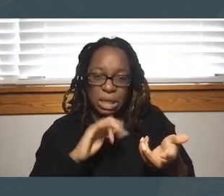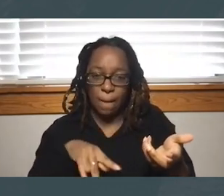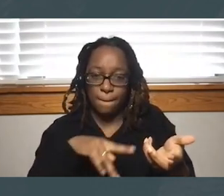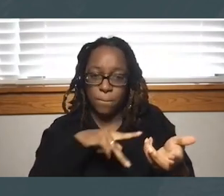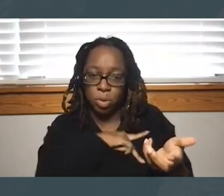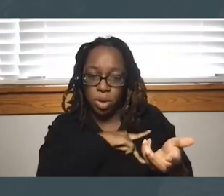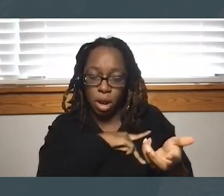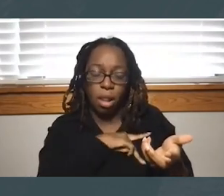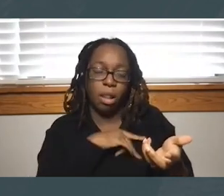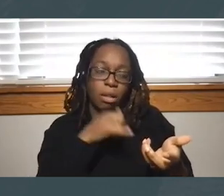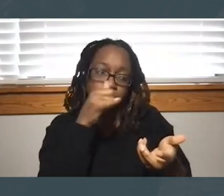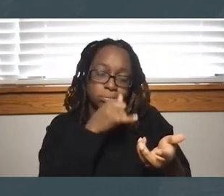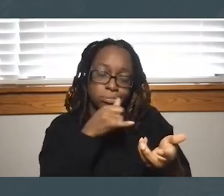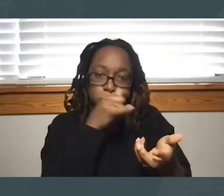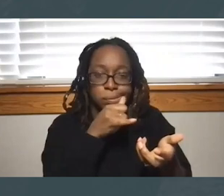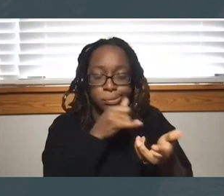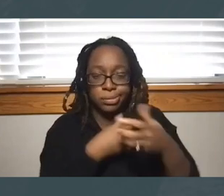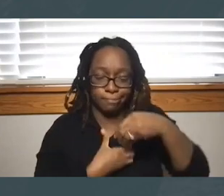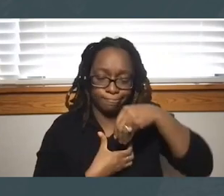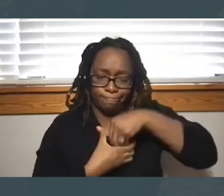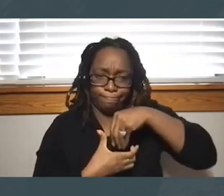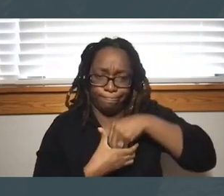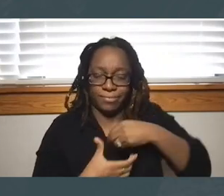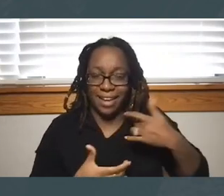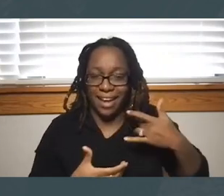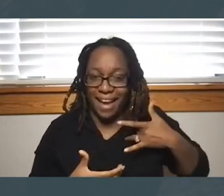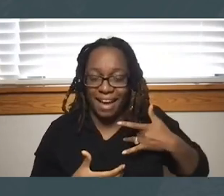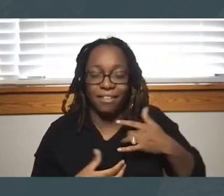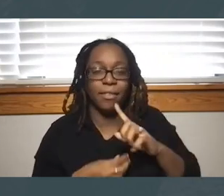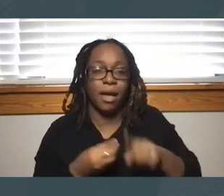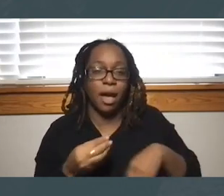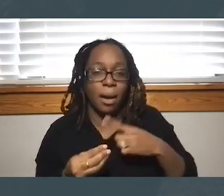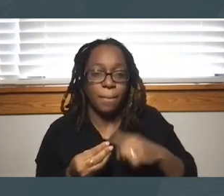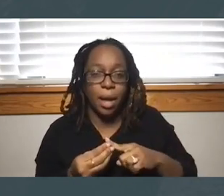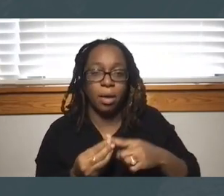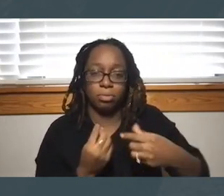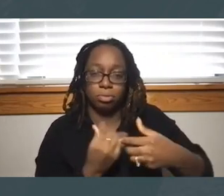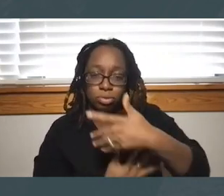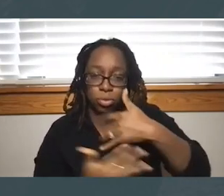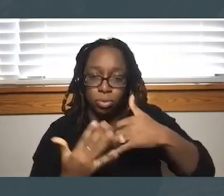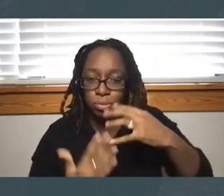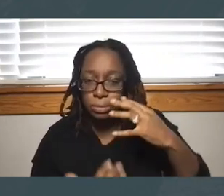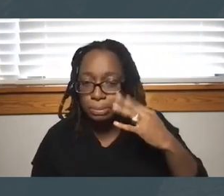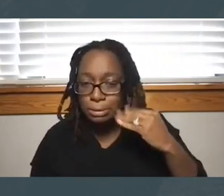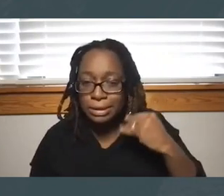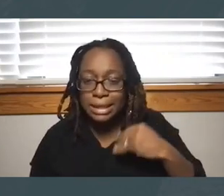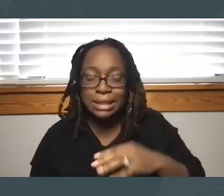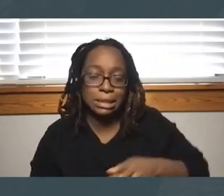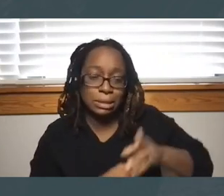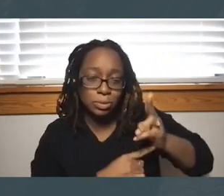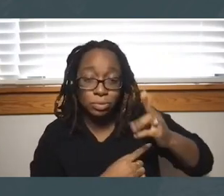voice, a voice that's actually rooted in social and historical experience.